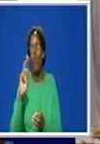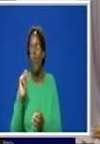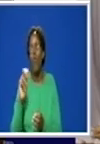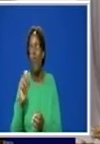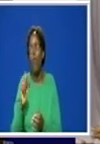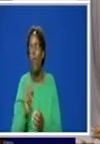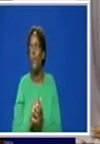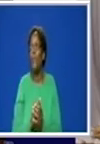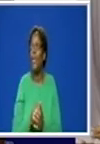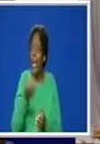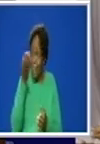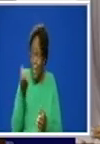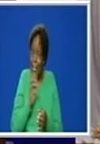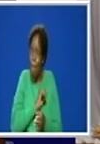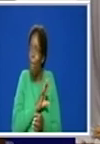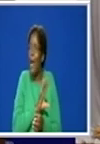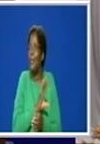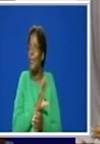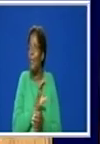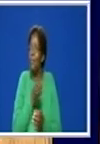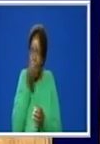Yeah. This is surprise.